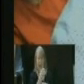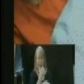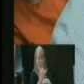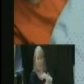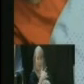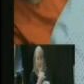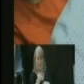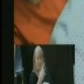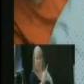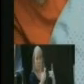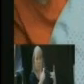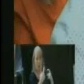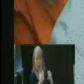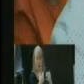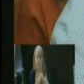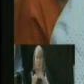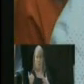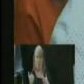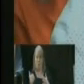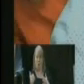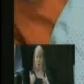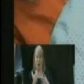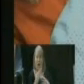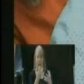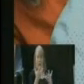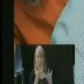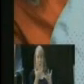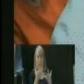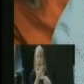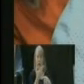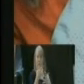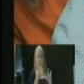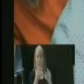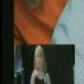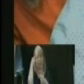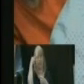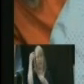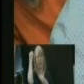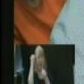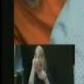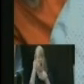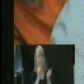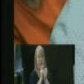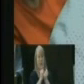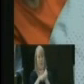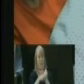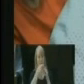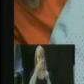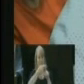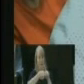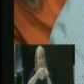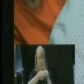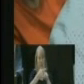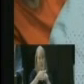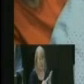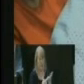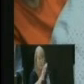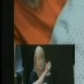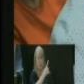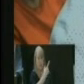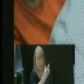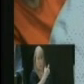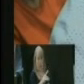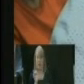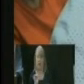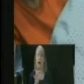some questions in advance that he wanted me to reflect on. And he met with me monthly to talk about those questions. Things like,